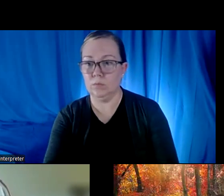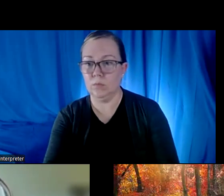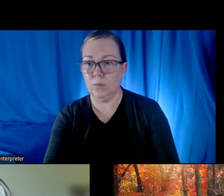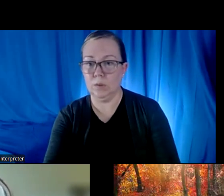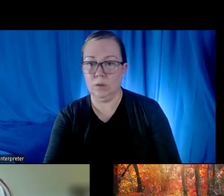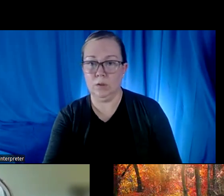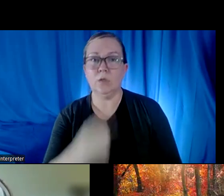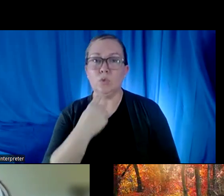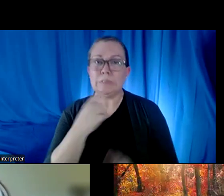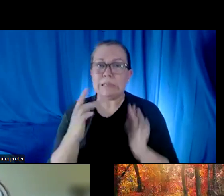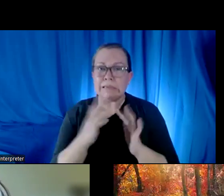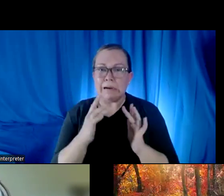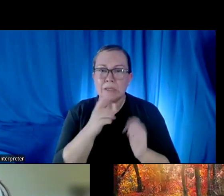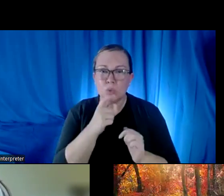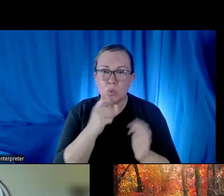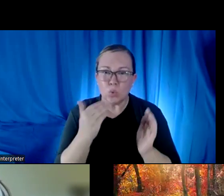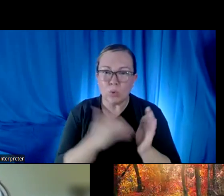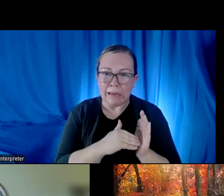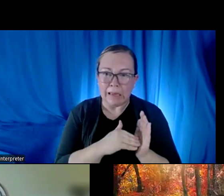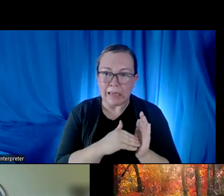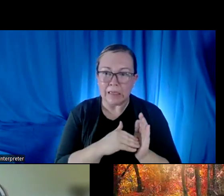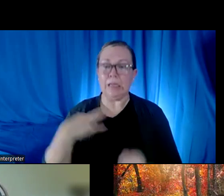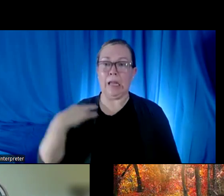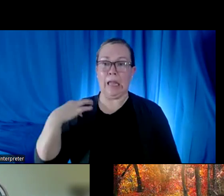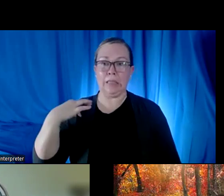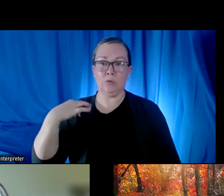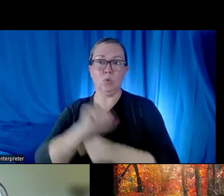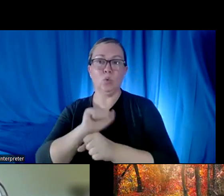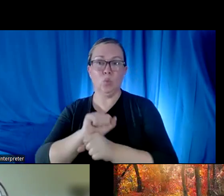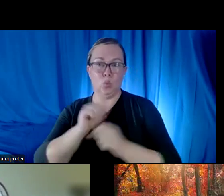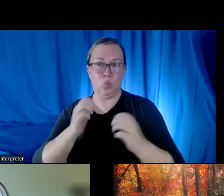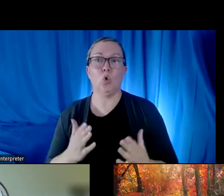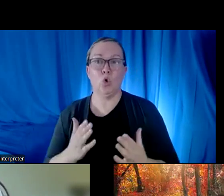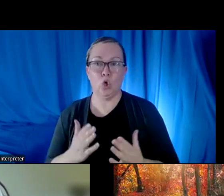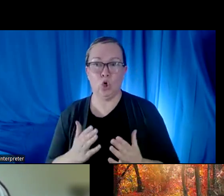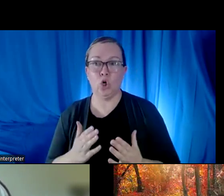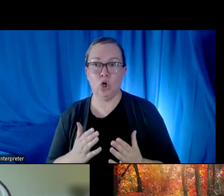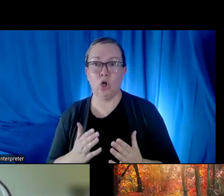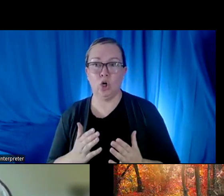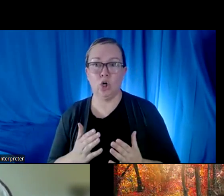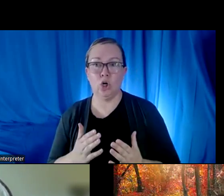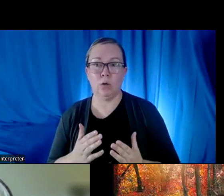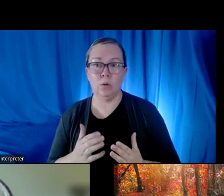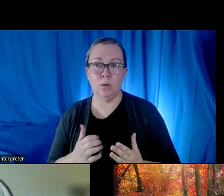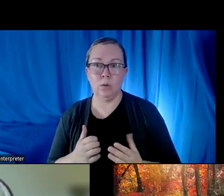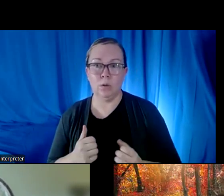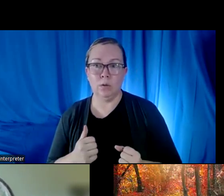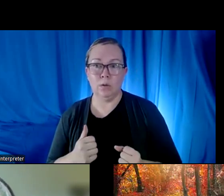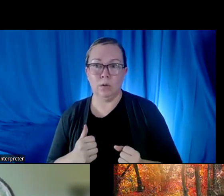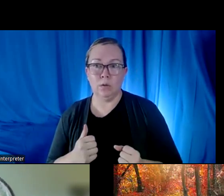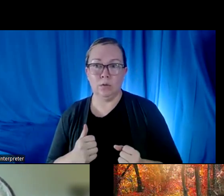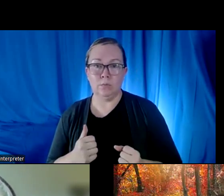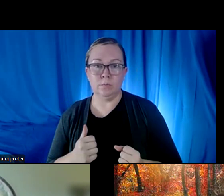contact who again? The eligibility worker. Okay. Yeah. And we do have